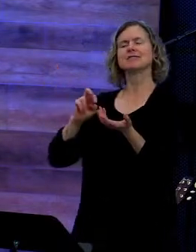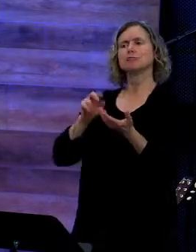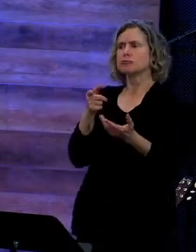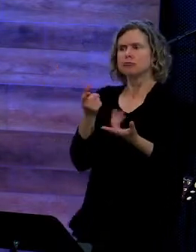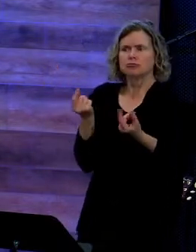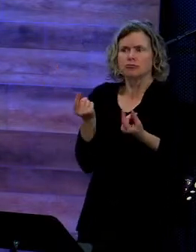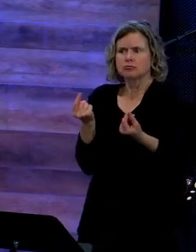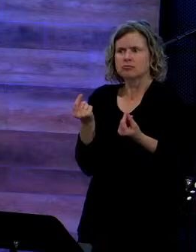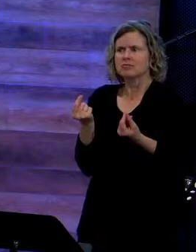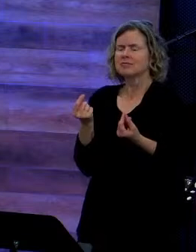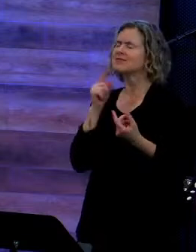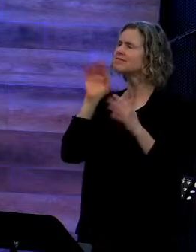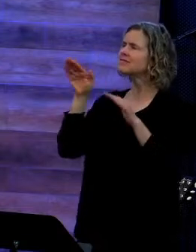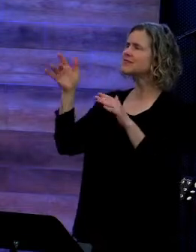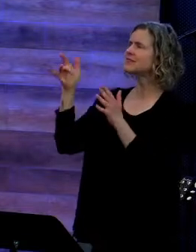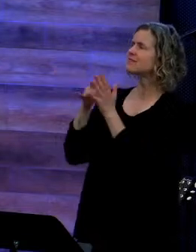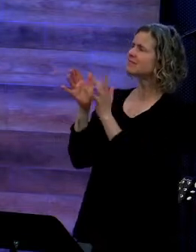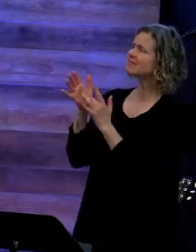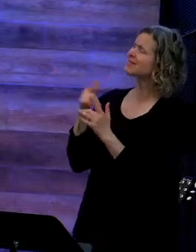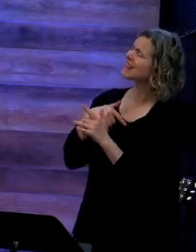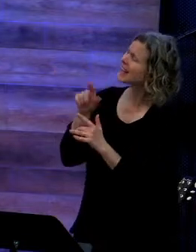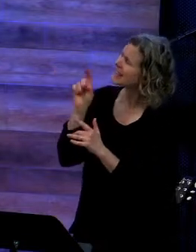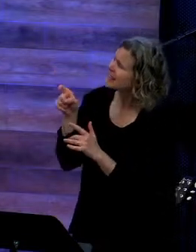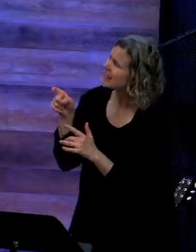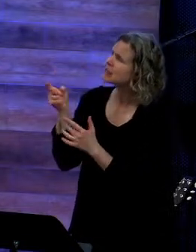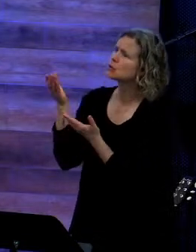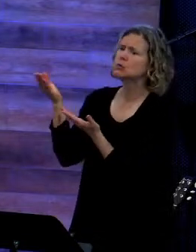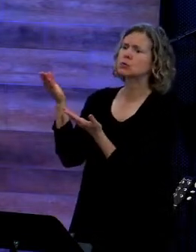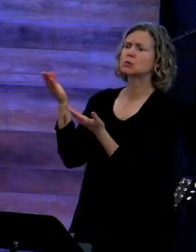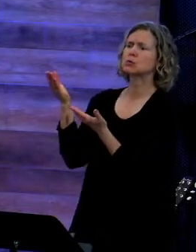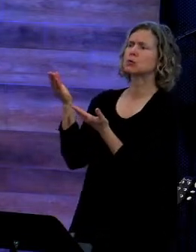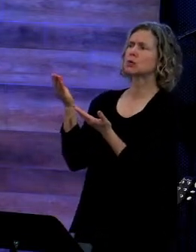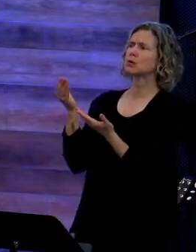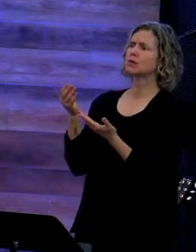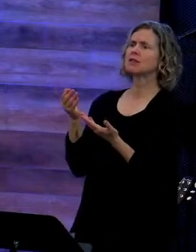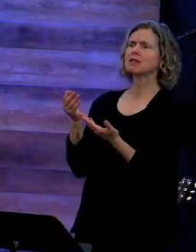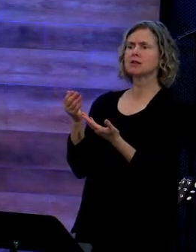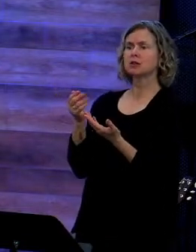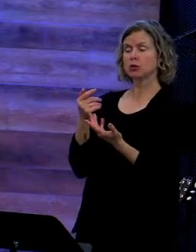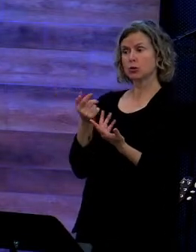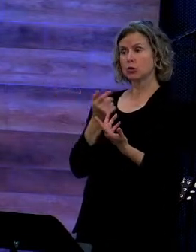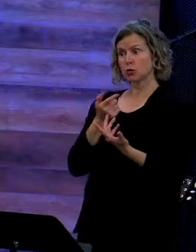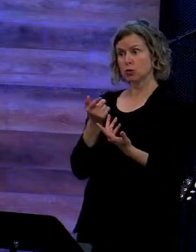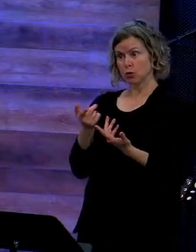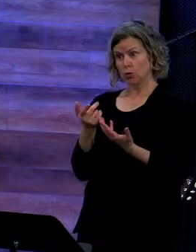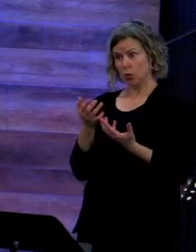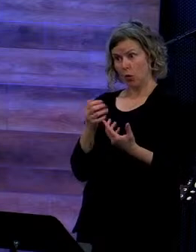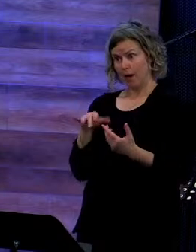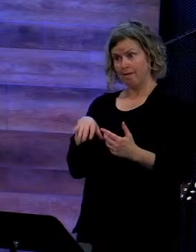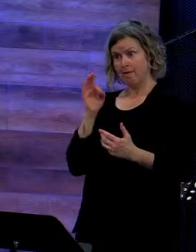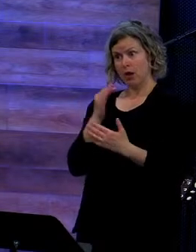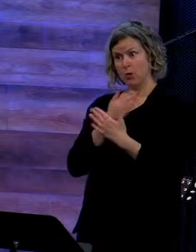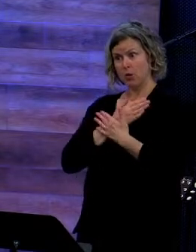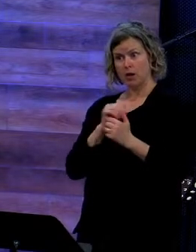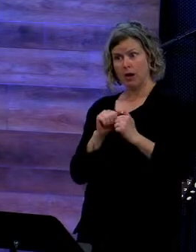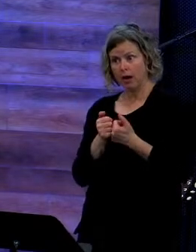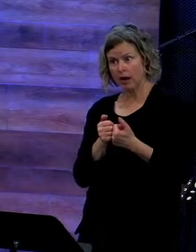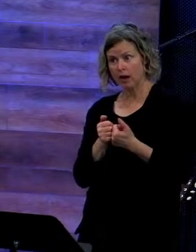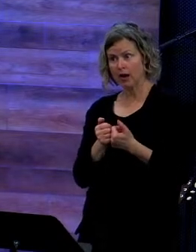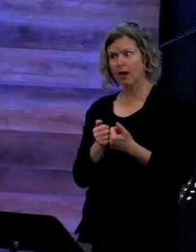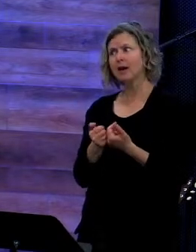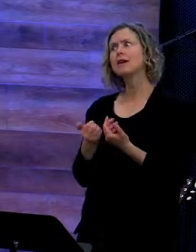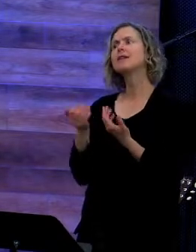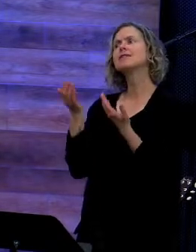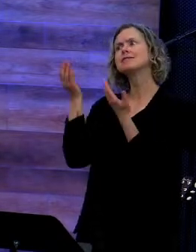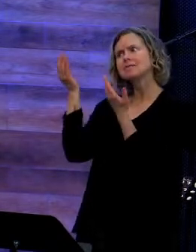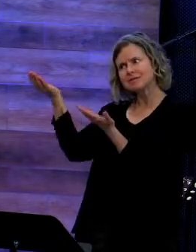You invite me to come and find rest in you. Well, I'm here. I trust in you. I want to follow you. I want to find